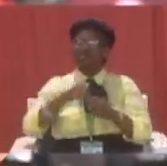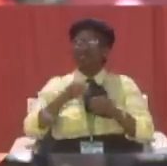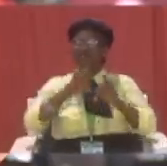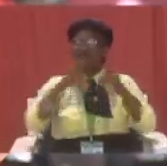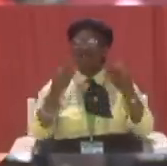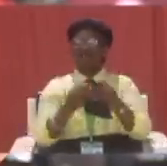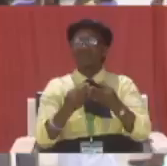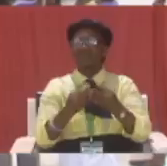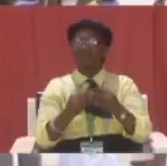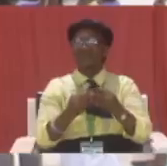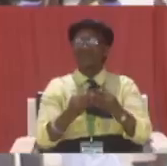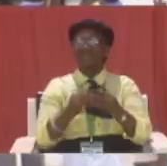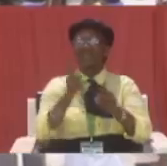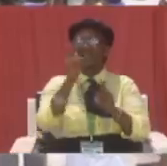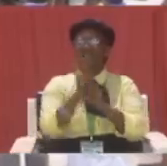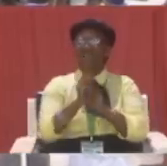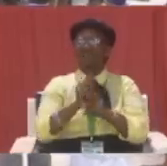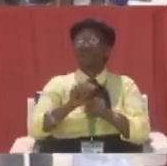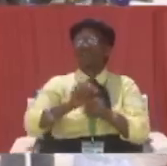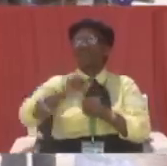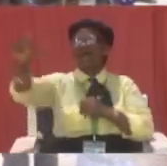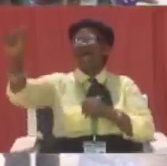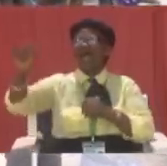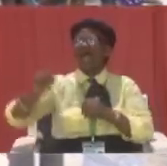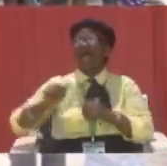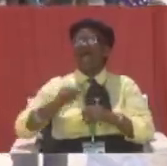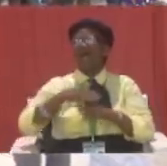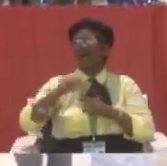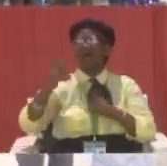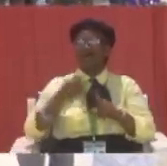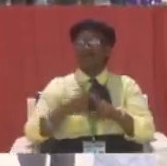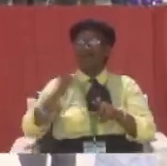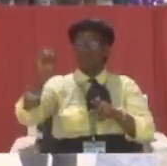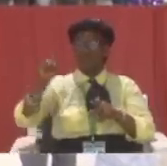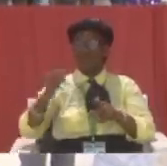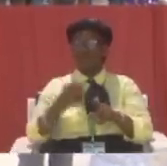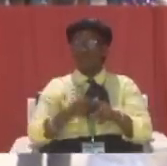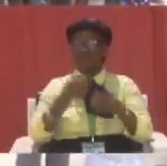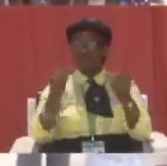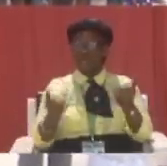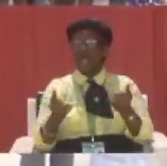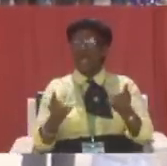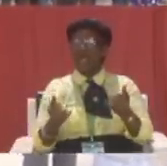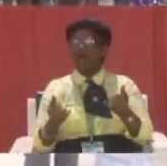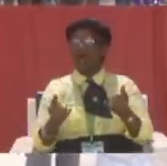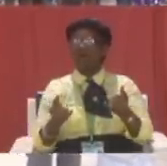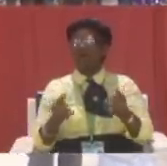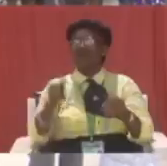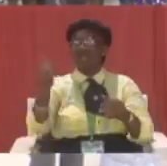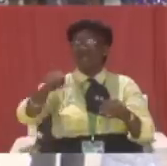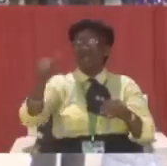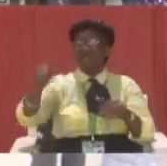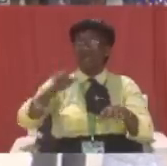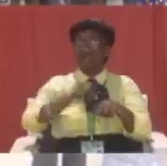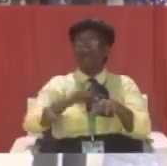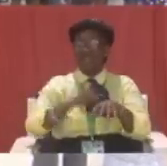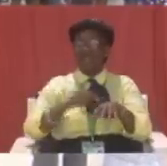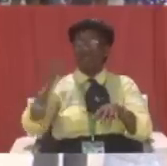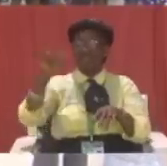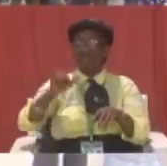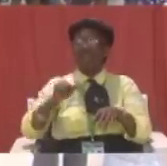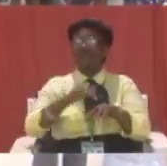keep far away from them. And from this moment onward, anytime they call on you, answer them by